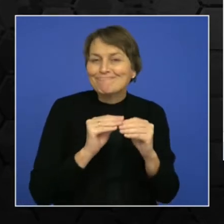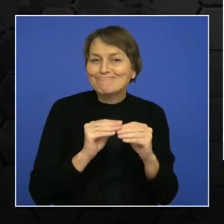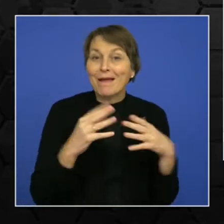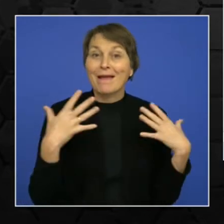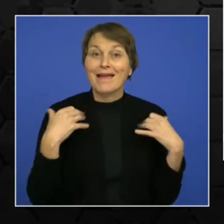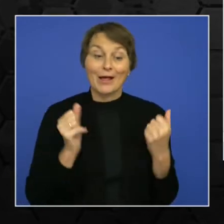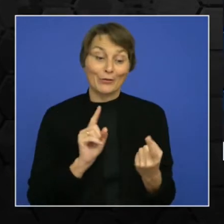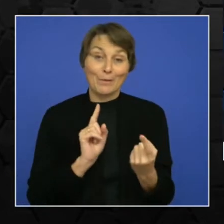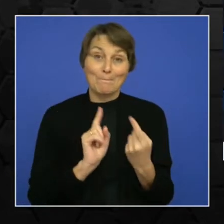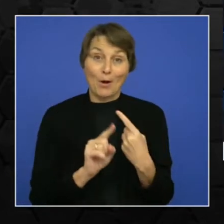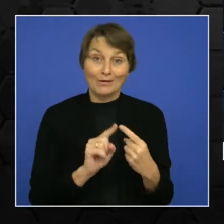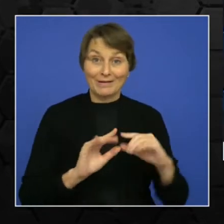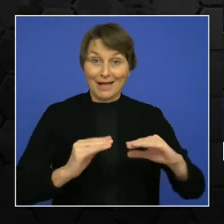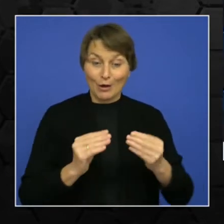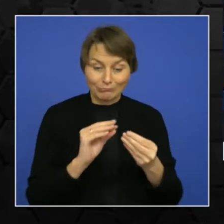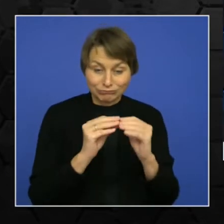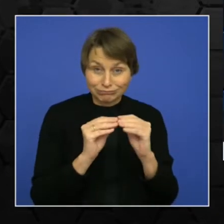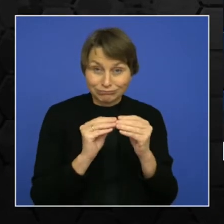desktop.